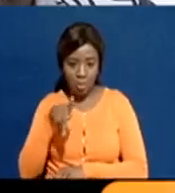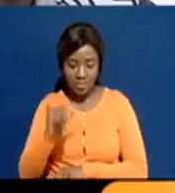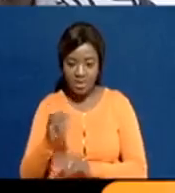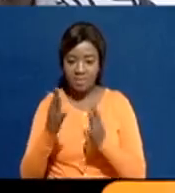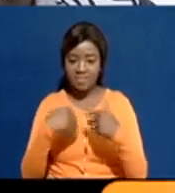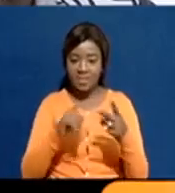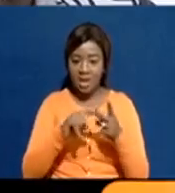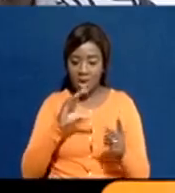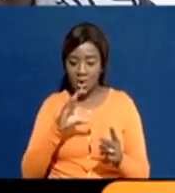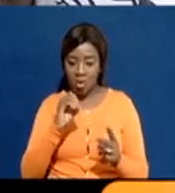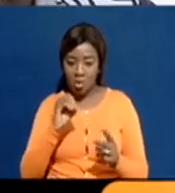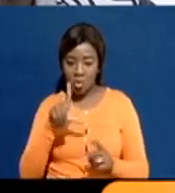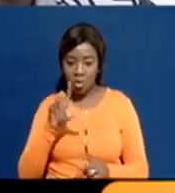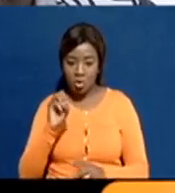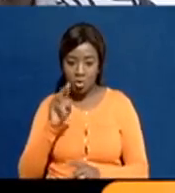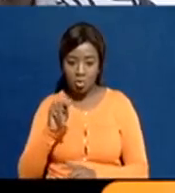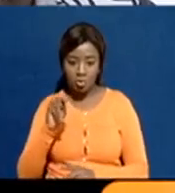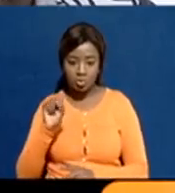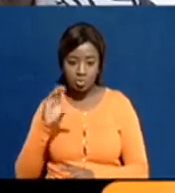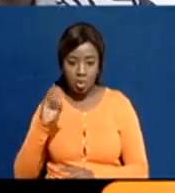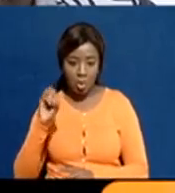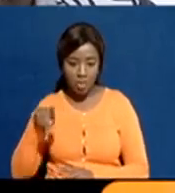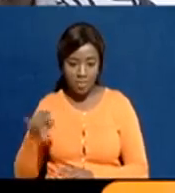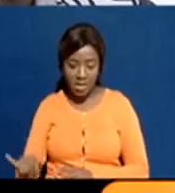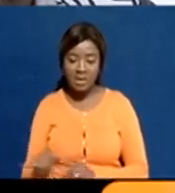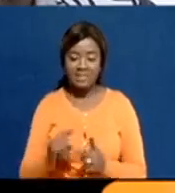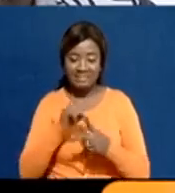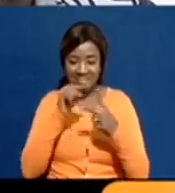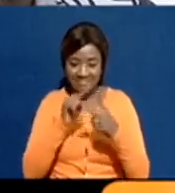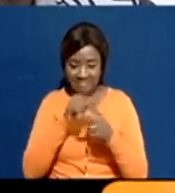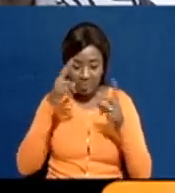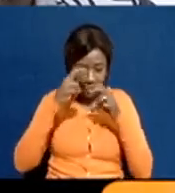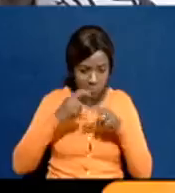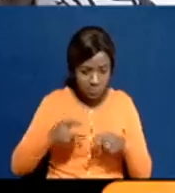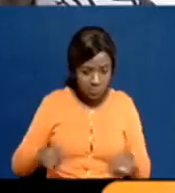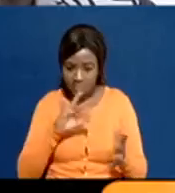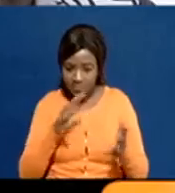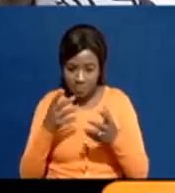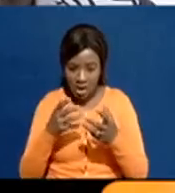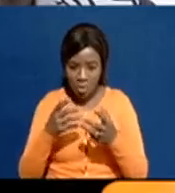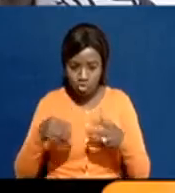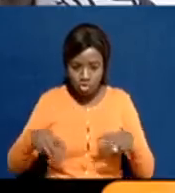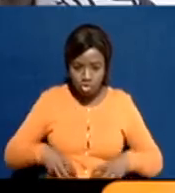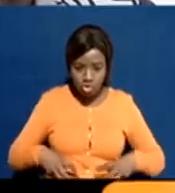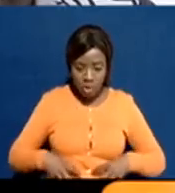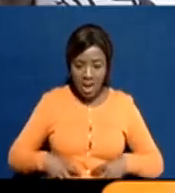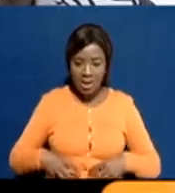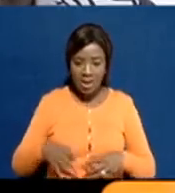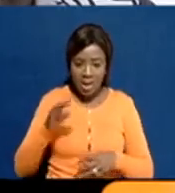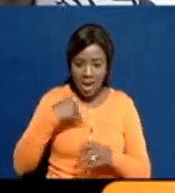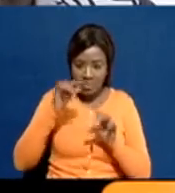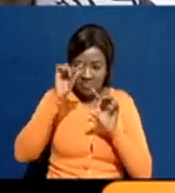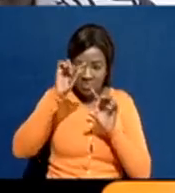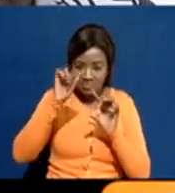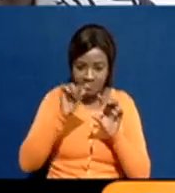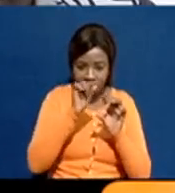this, you know, where the sphincter muscle is, I think, I hope, you know how the alimentary canal looks like, where it becomes a large, is it the small or the